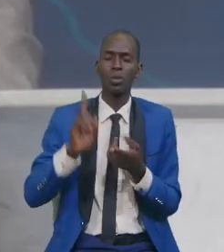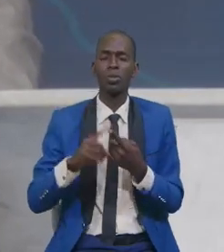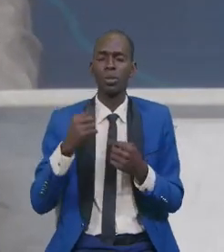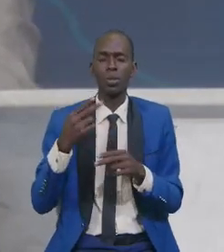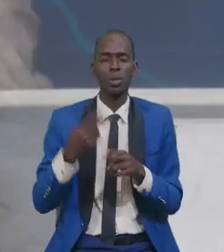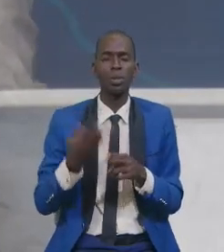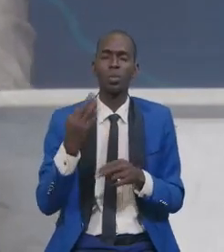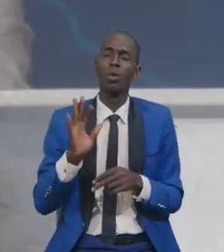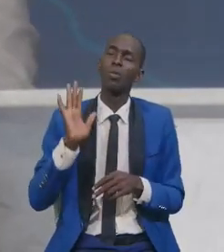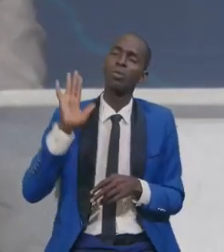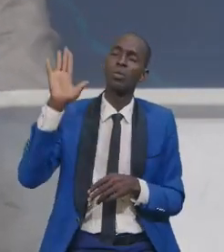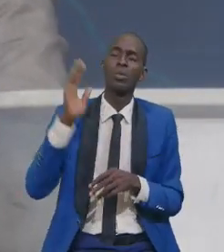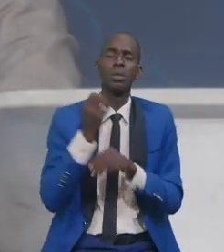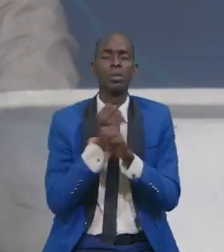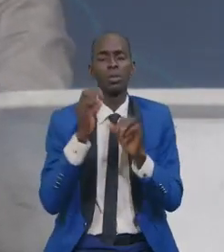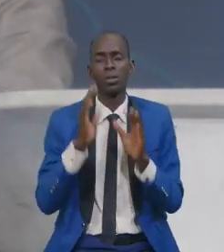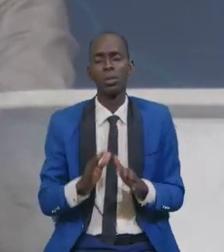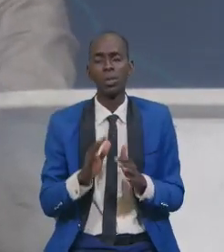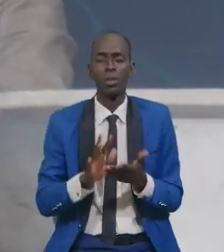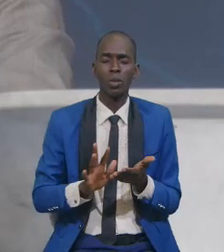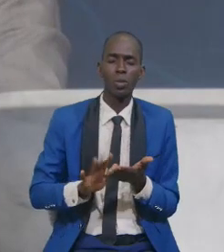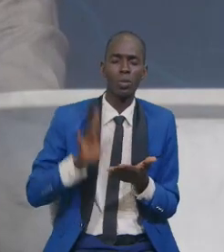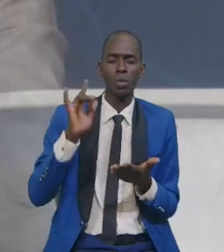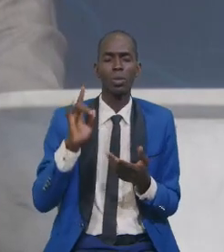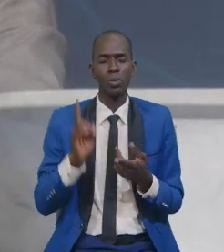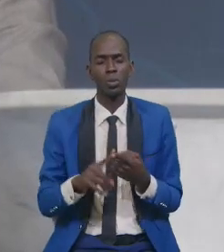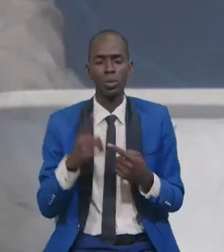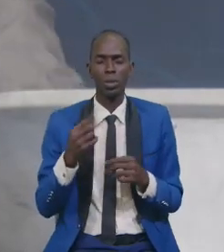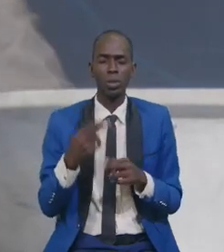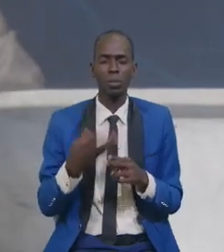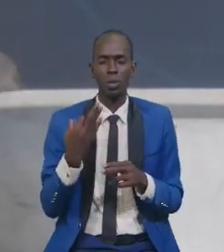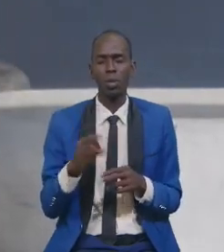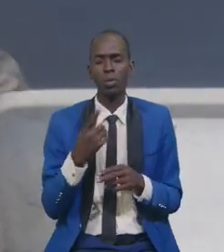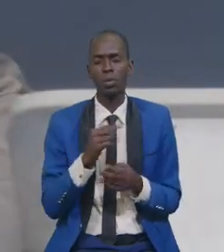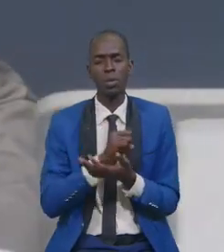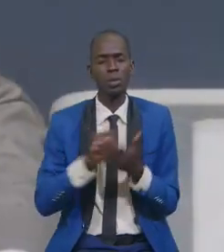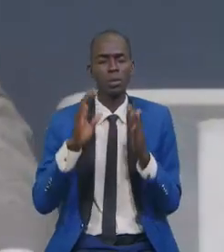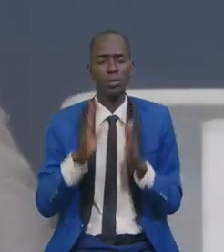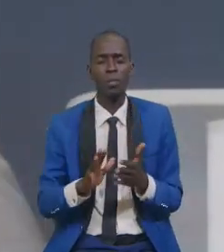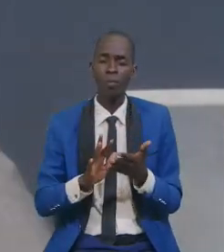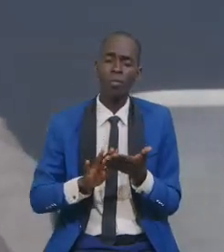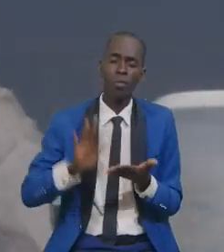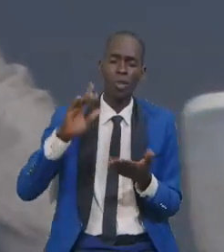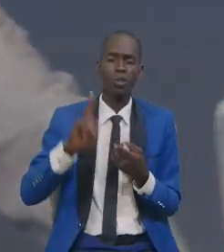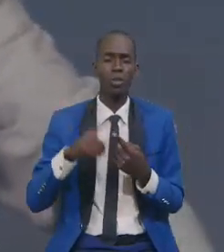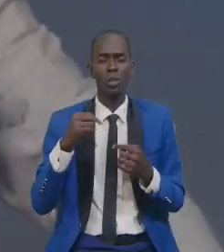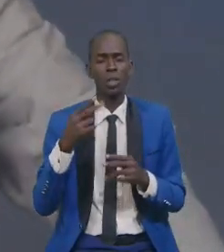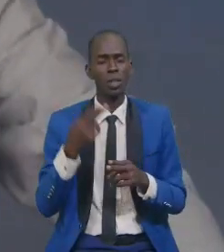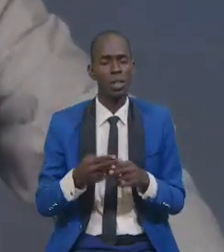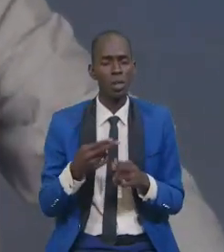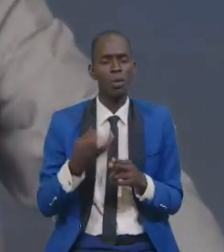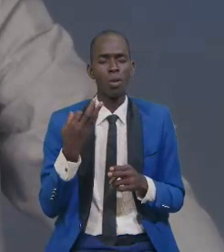Savior. Glory to the name of the Sanctifier. Glory to the name of